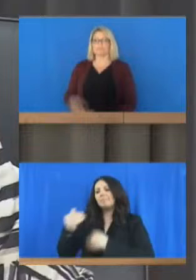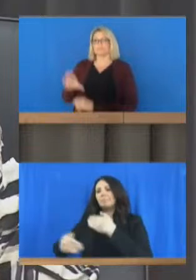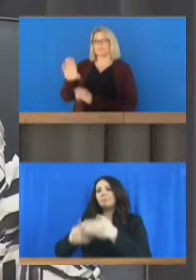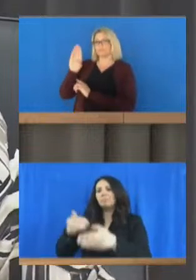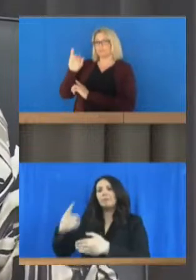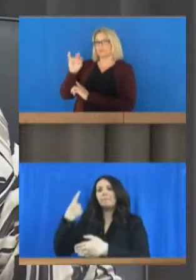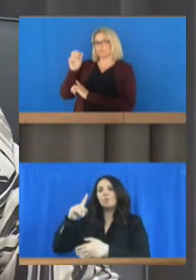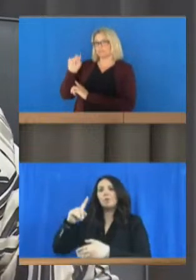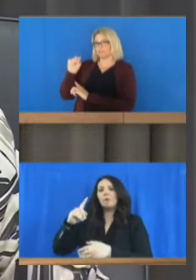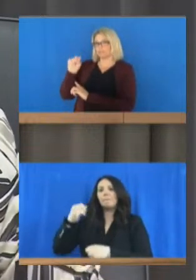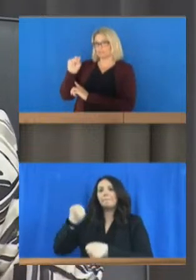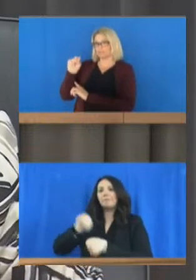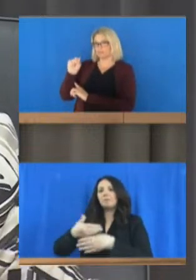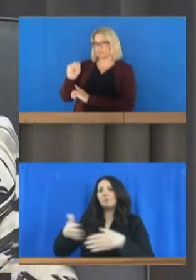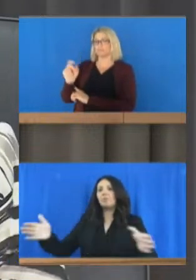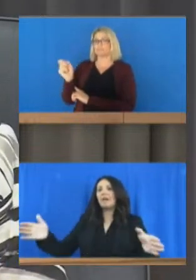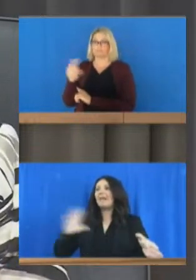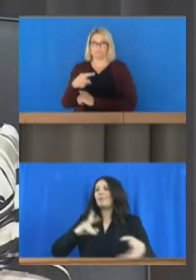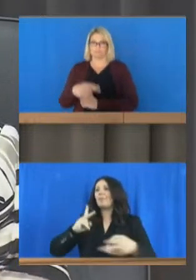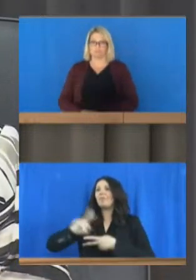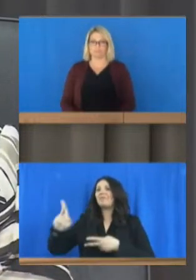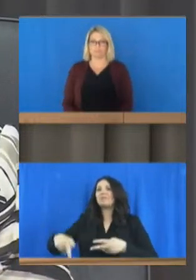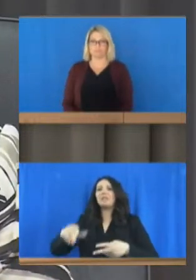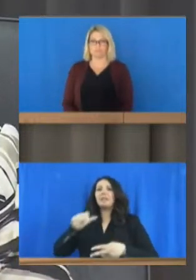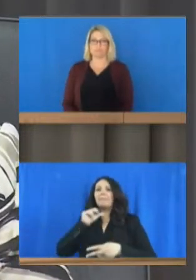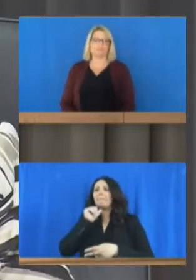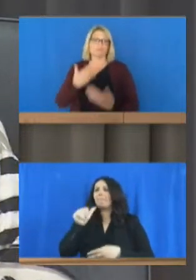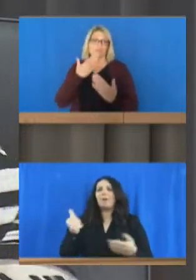The last information that I had received,